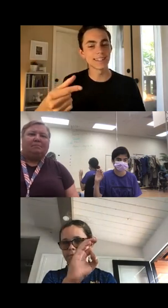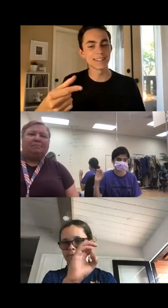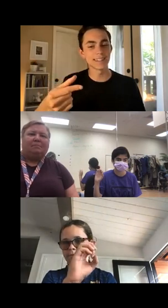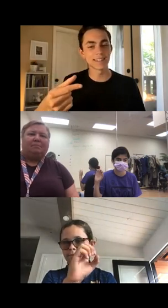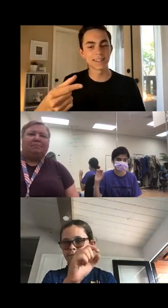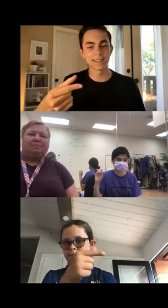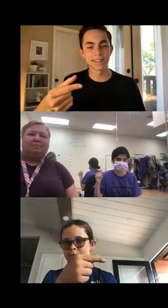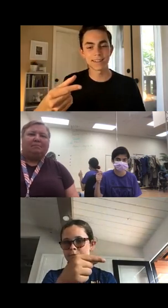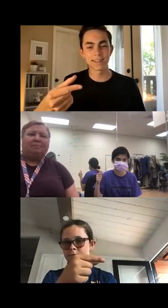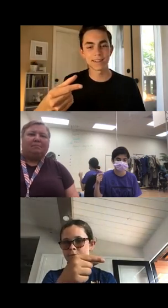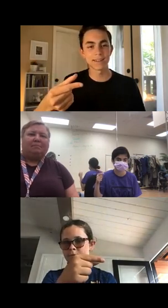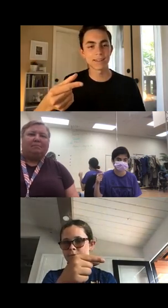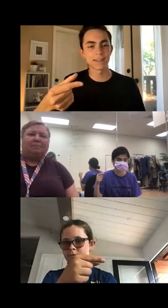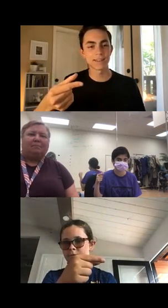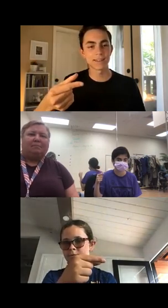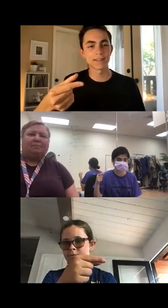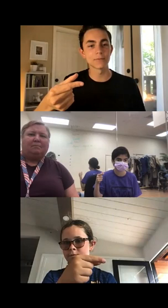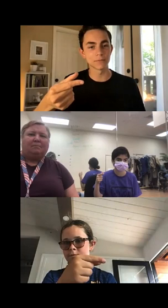G.